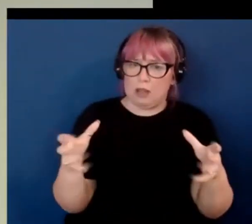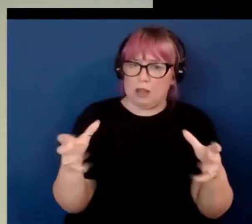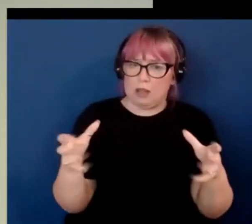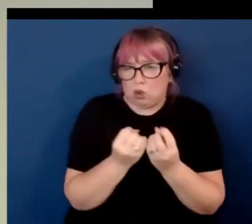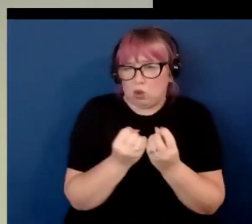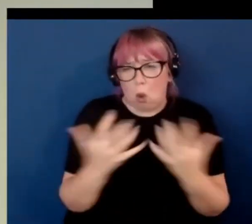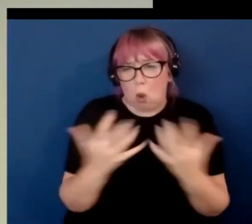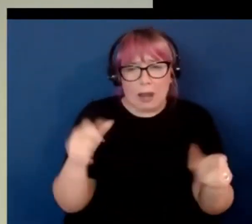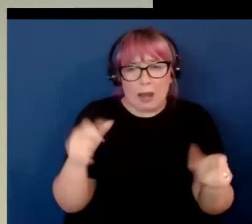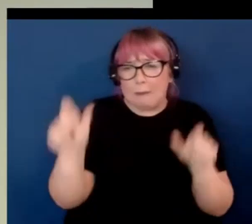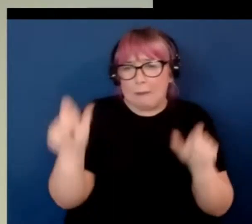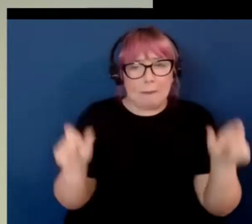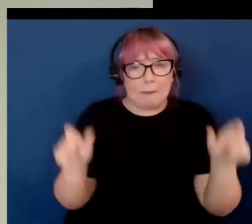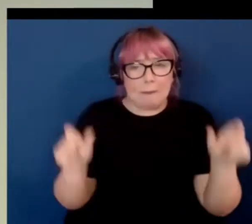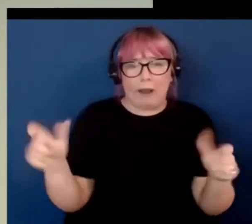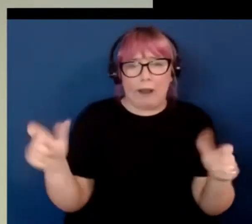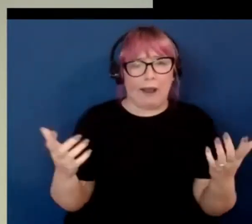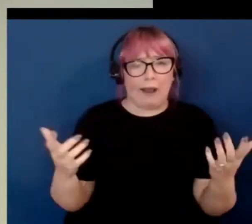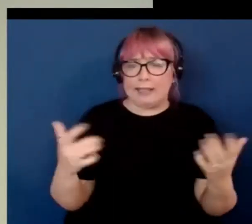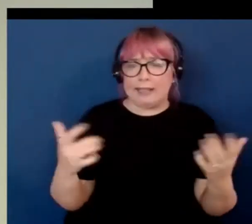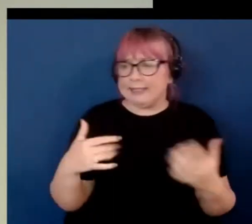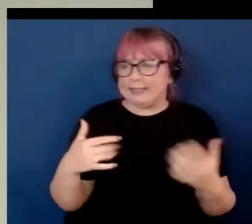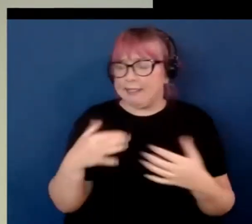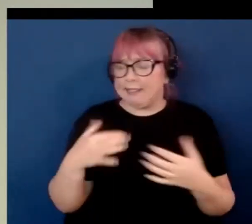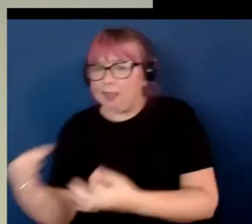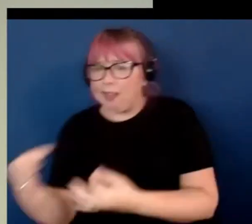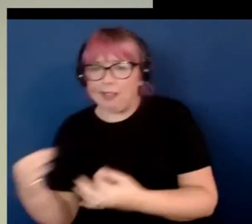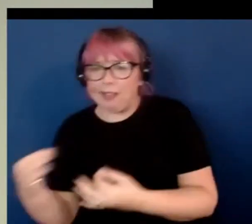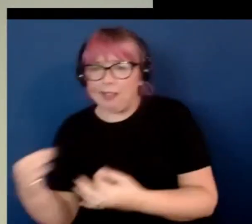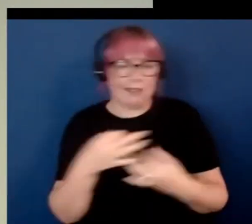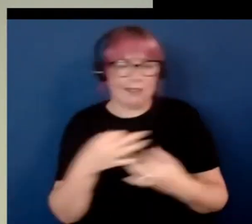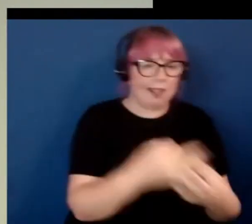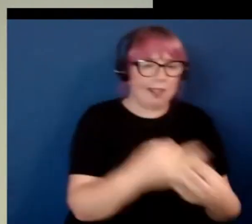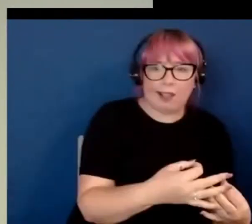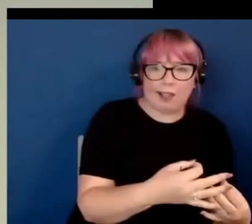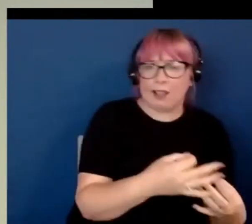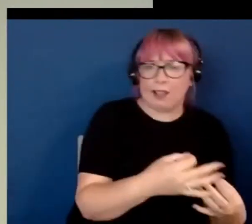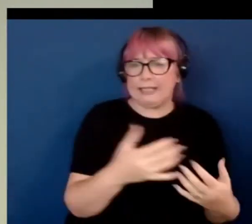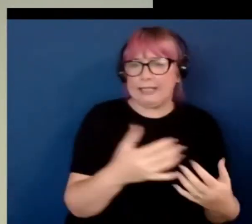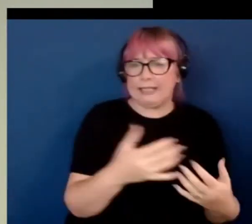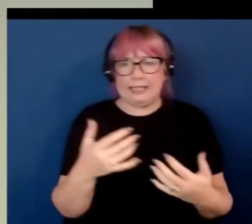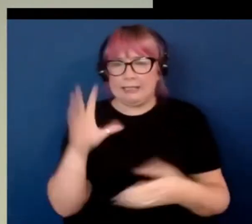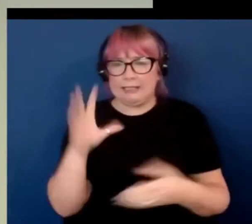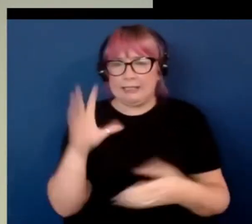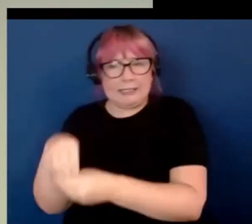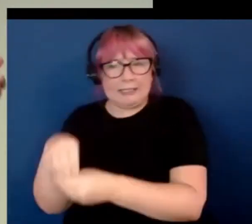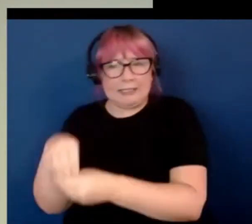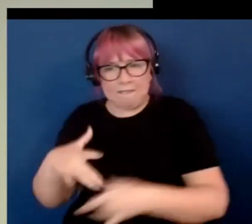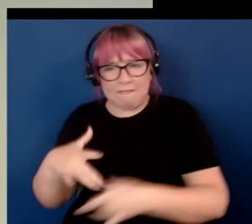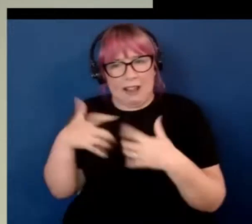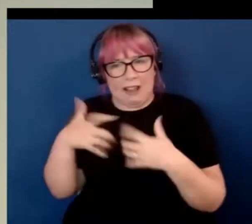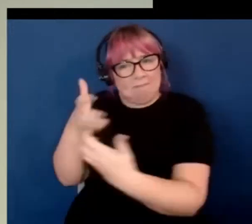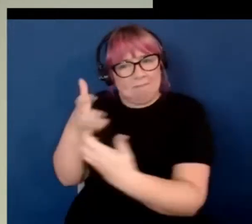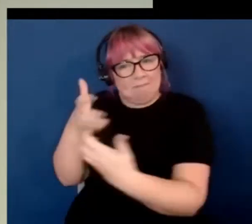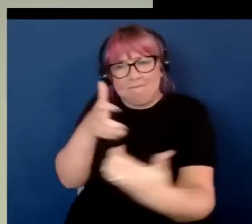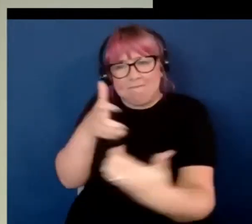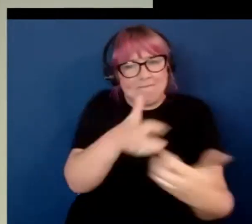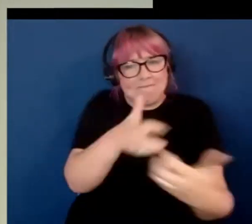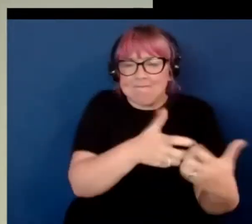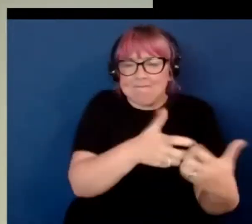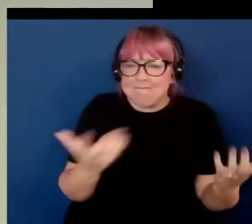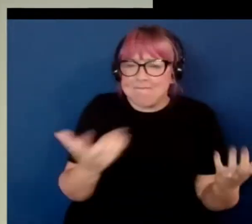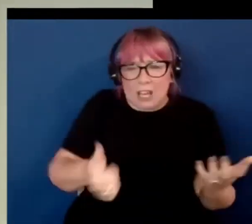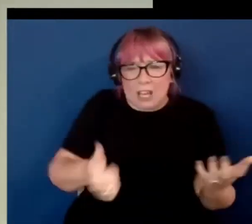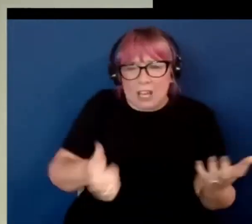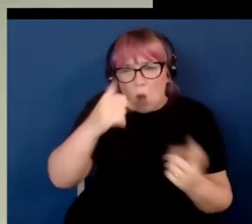political home who are crying out for representation, who know that climate justice, social justice and racial